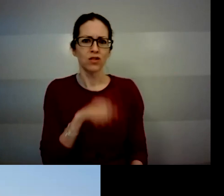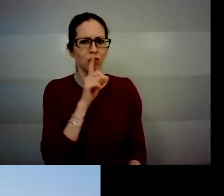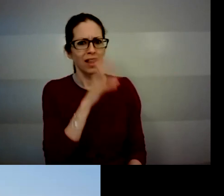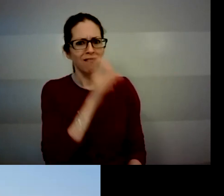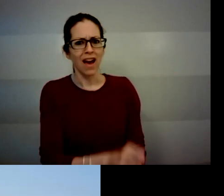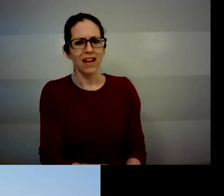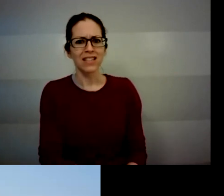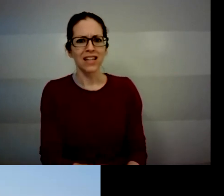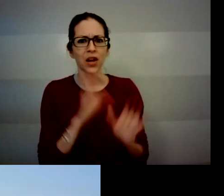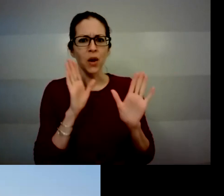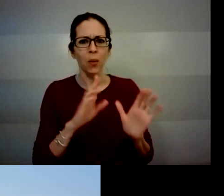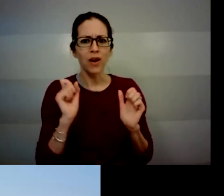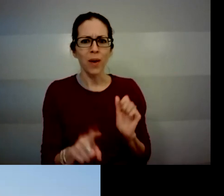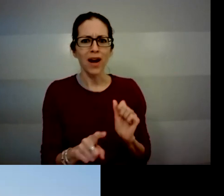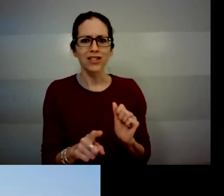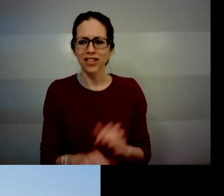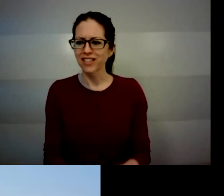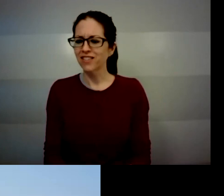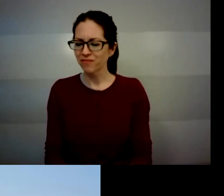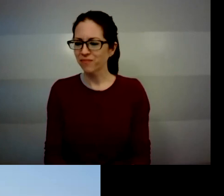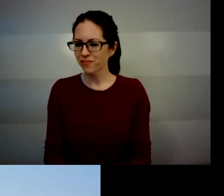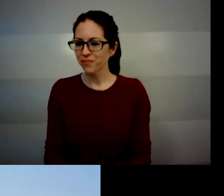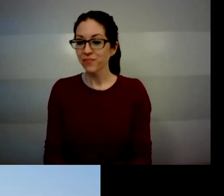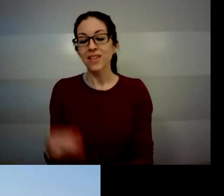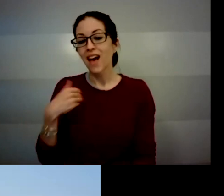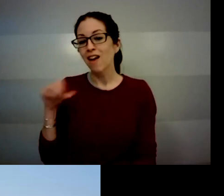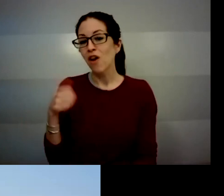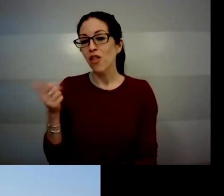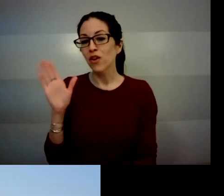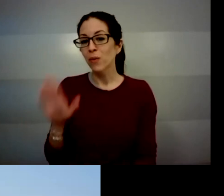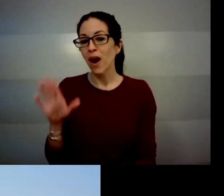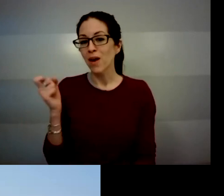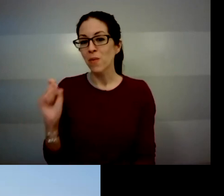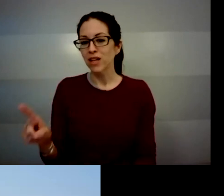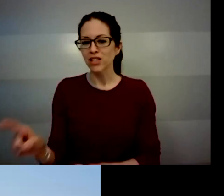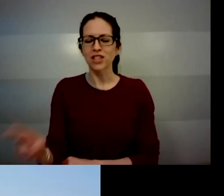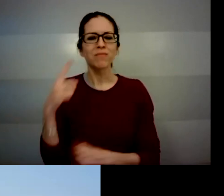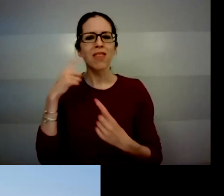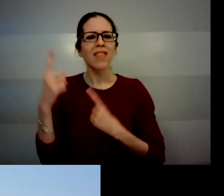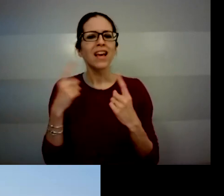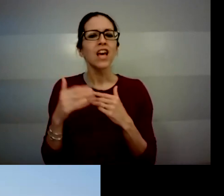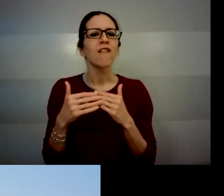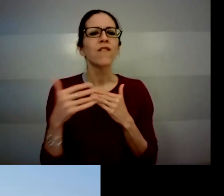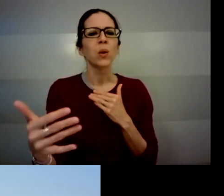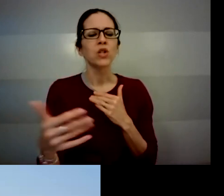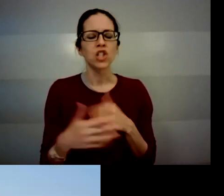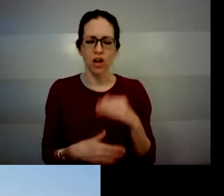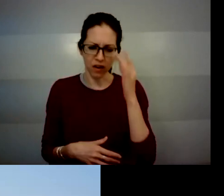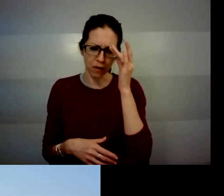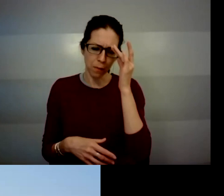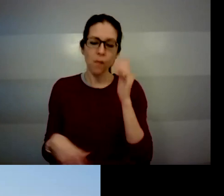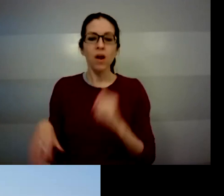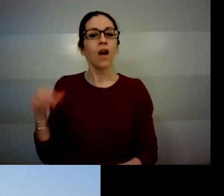fascinating. What a great question to start thinking about. And here's another really great one, sort of thinking into the future, from Rick. Due to